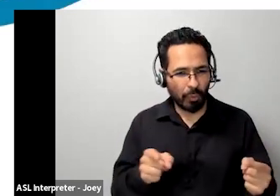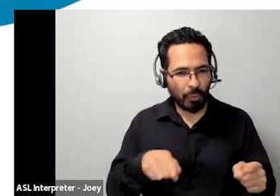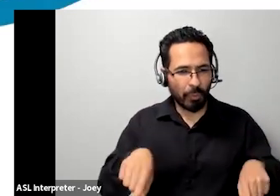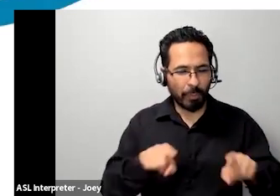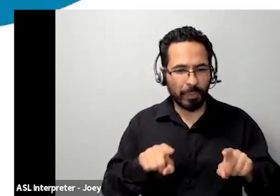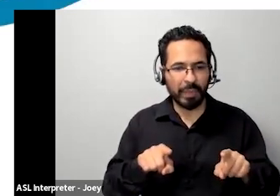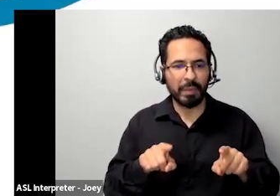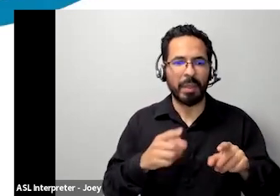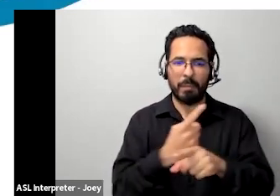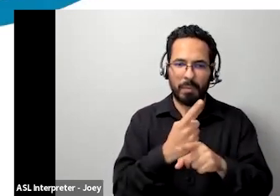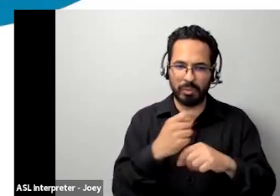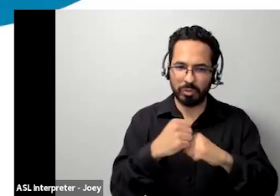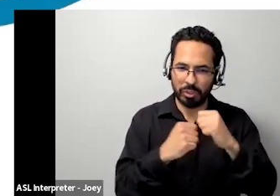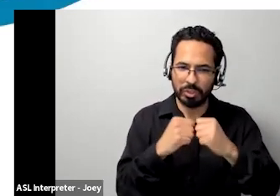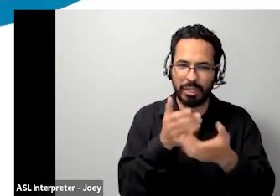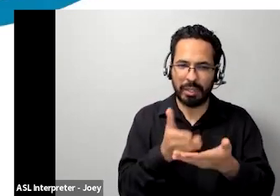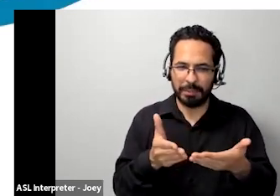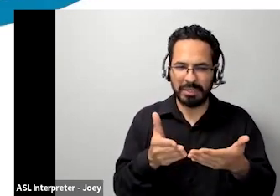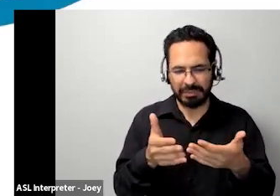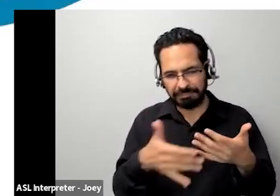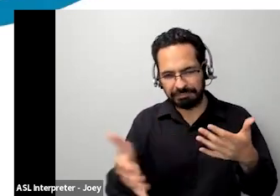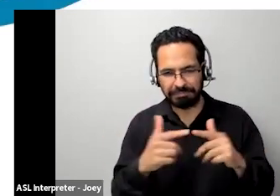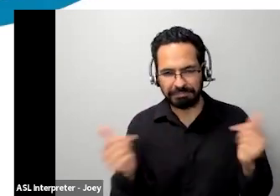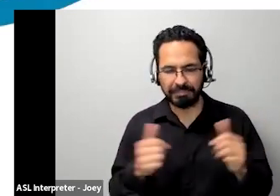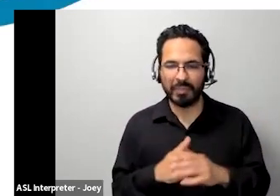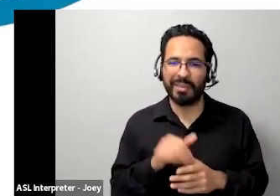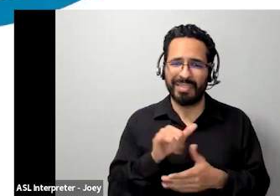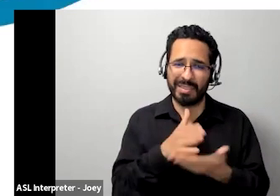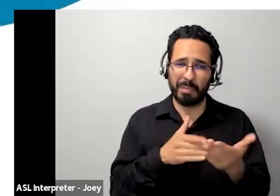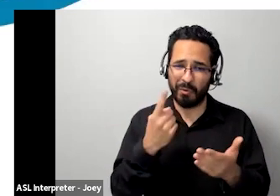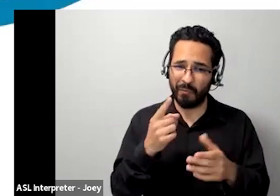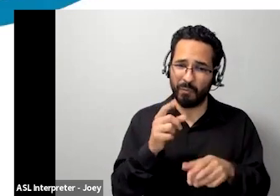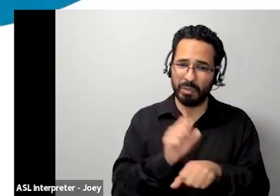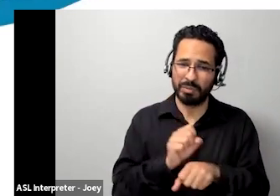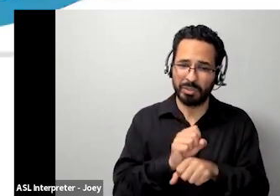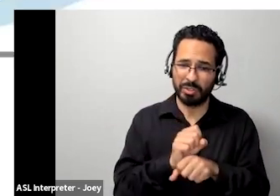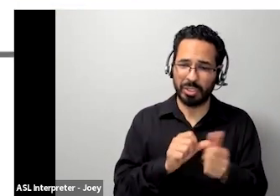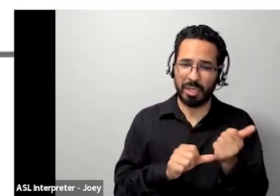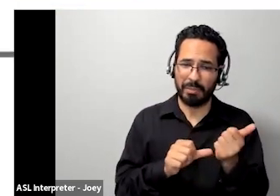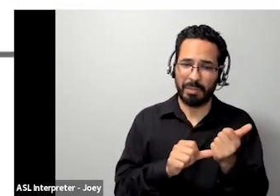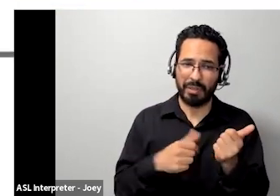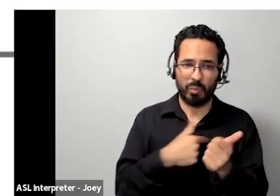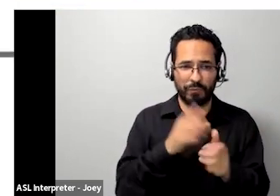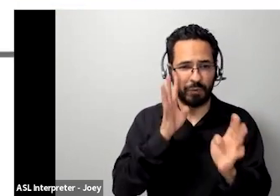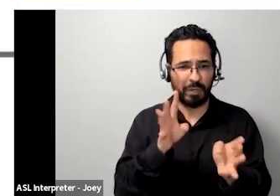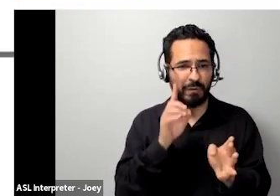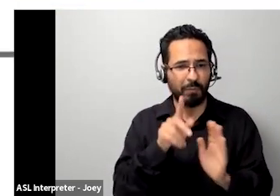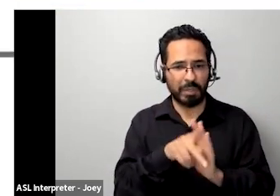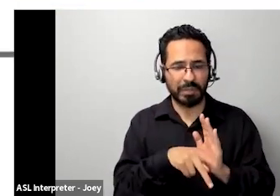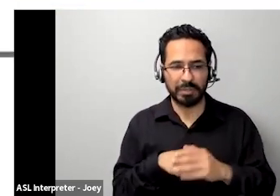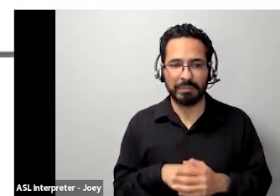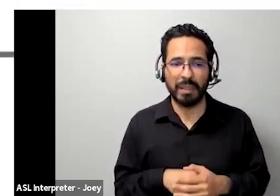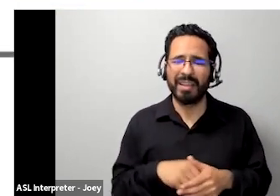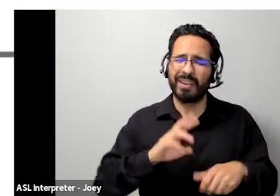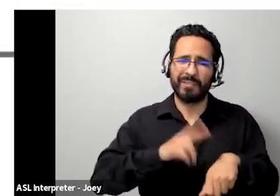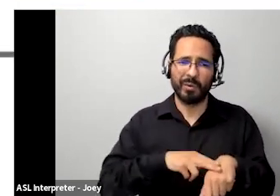your elements, and so forth. And so this is part of one of the job aids actually we created underneath our policy. And of course, we're always